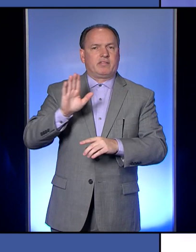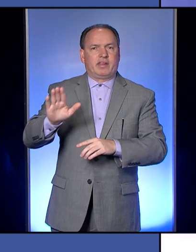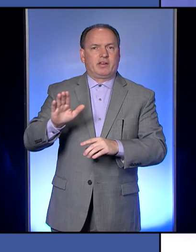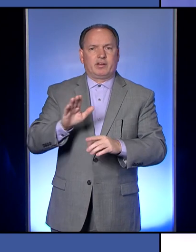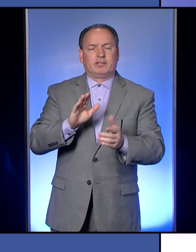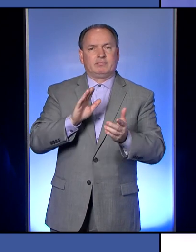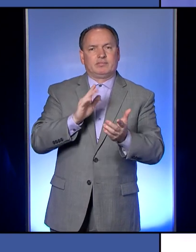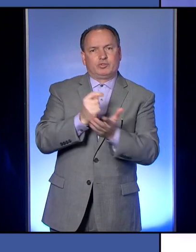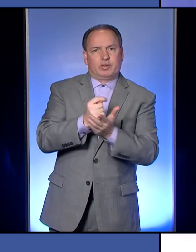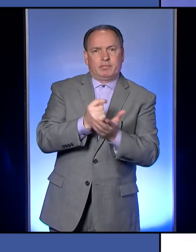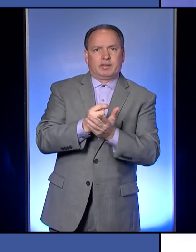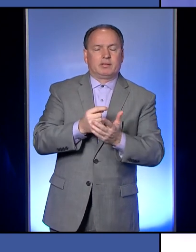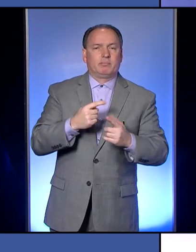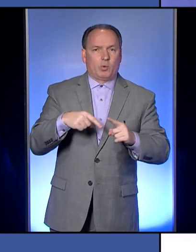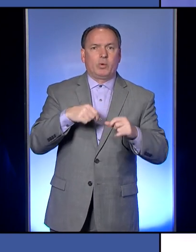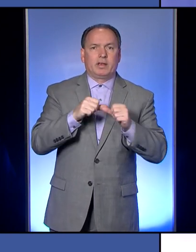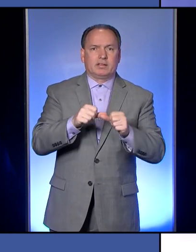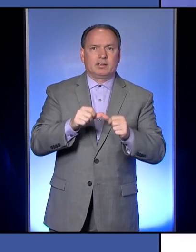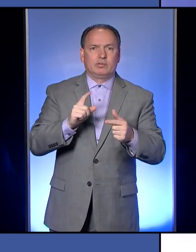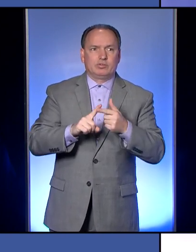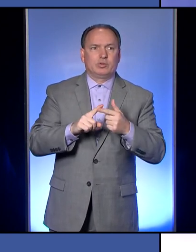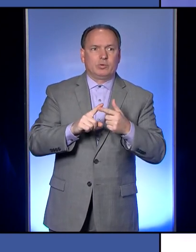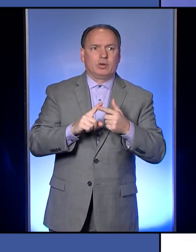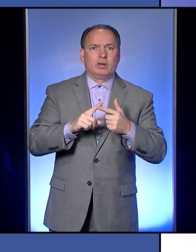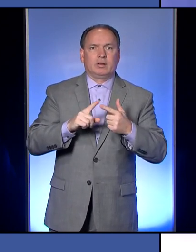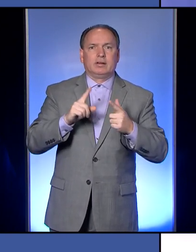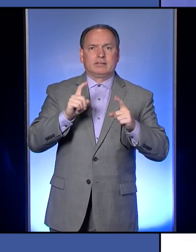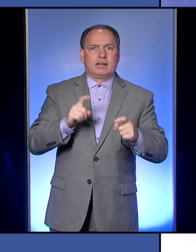for rule out patients as well as positive patients.